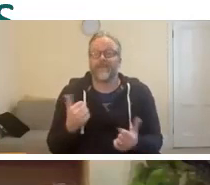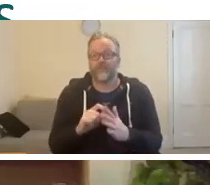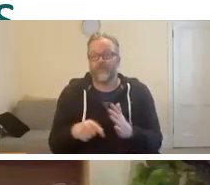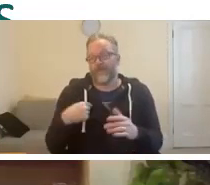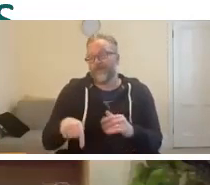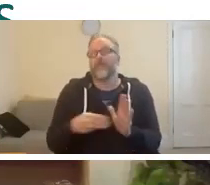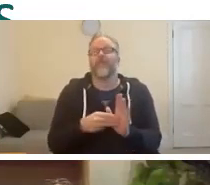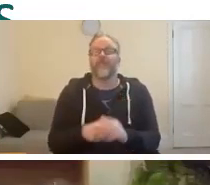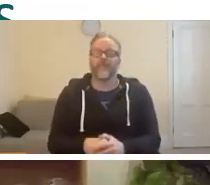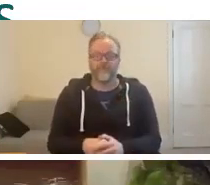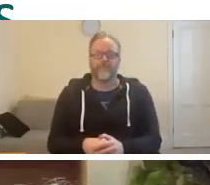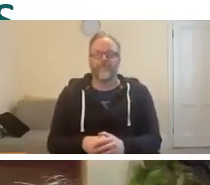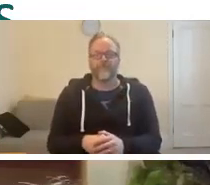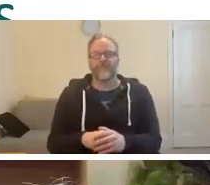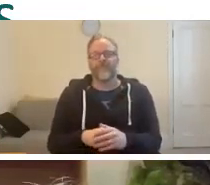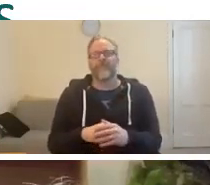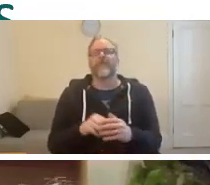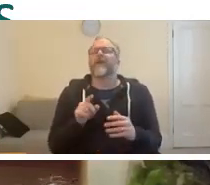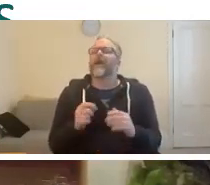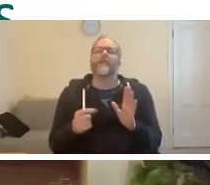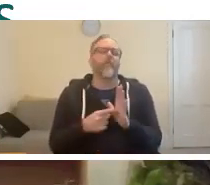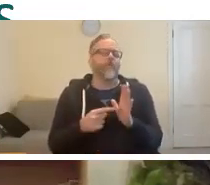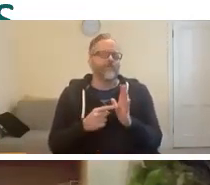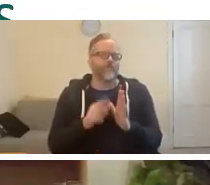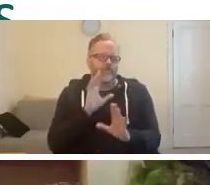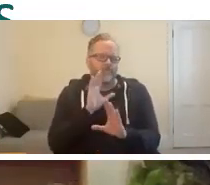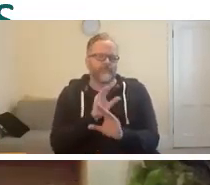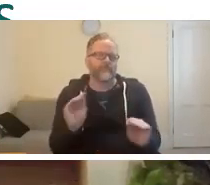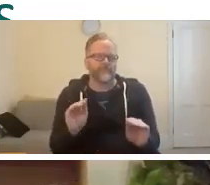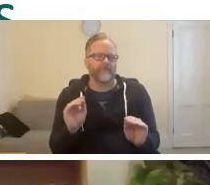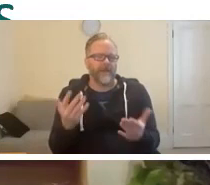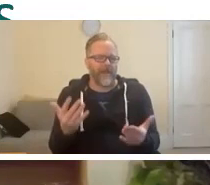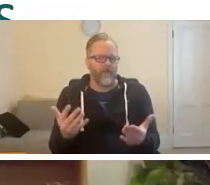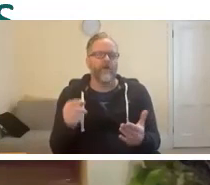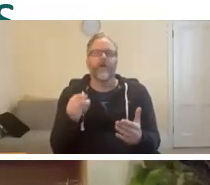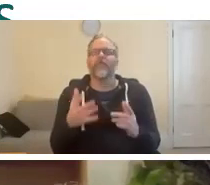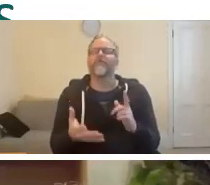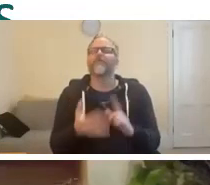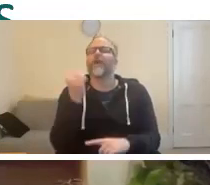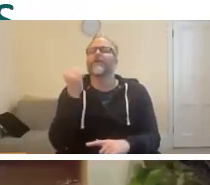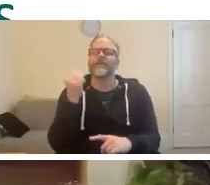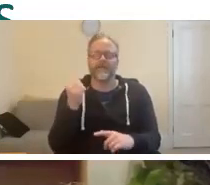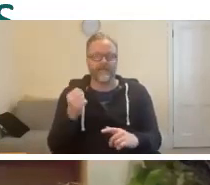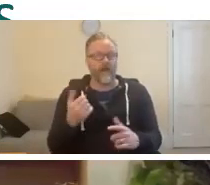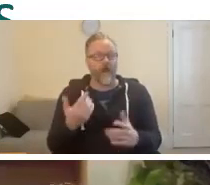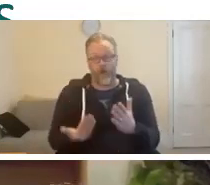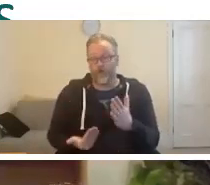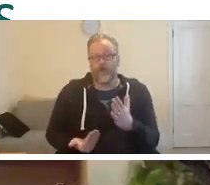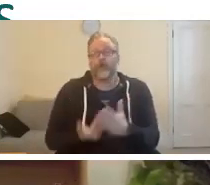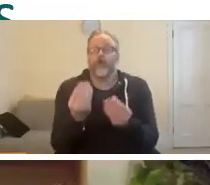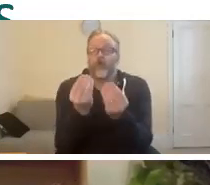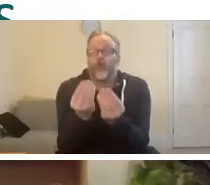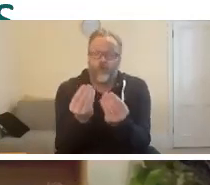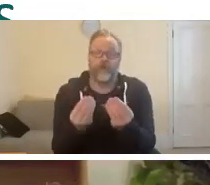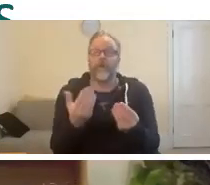month. It's important for me to note just here that these findings are so hot off the press that we've